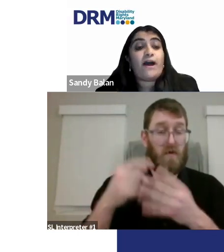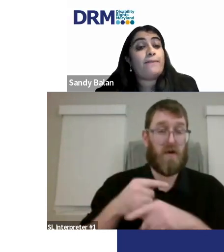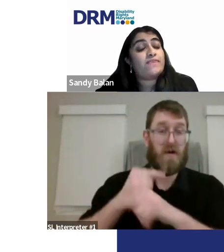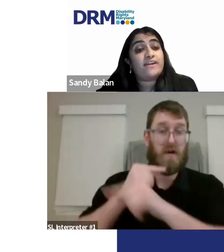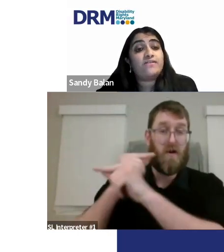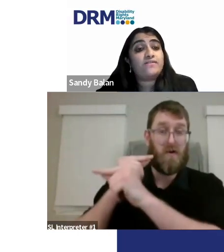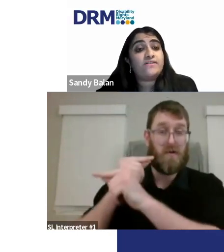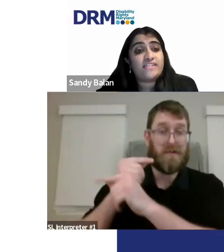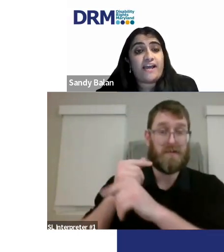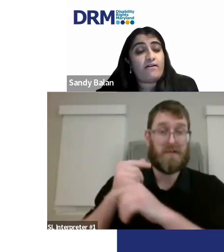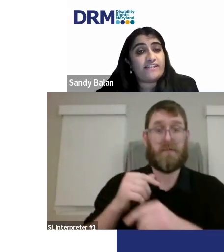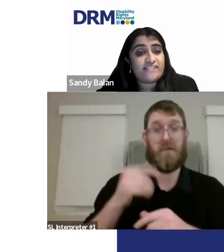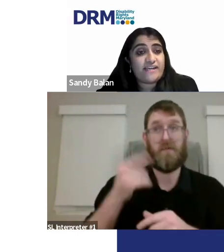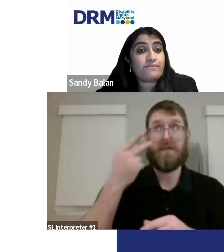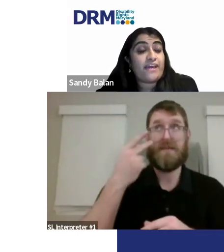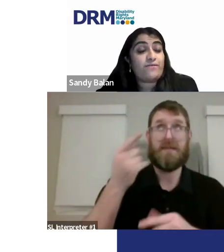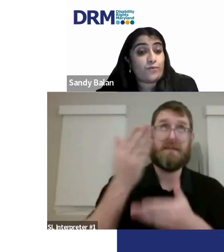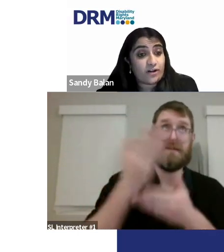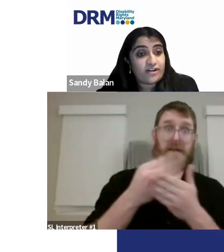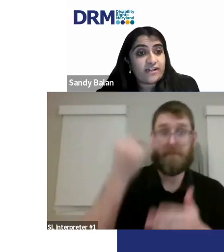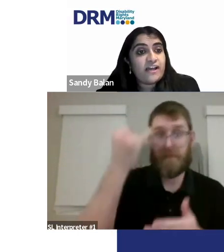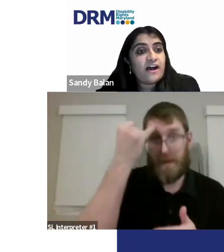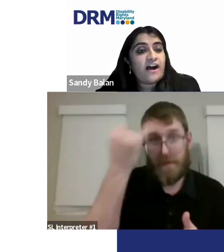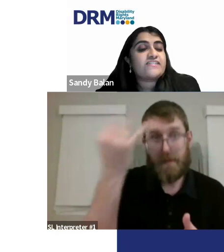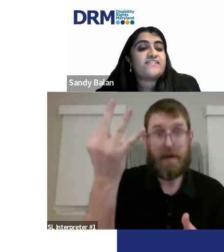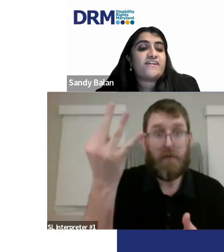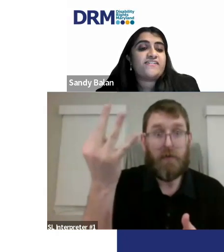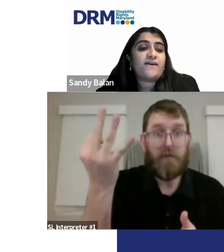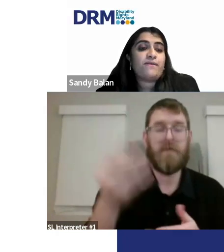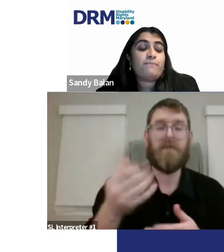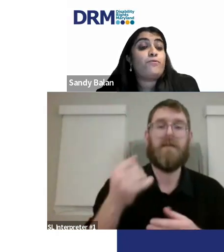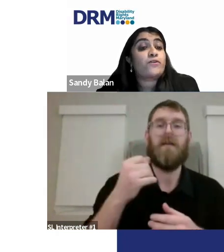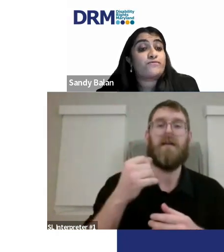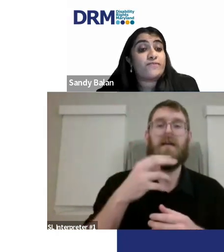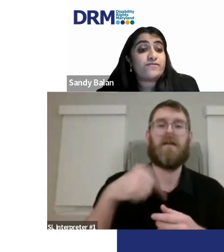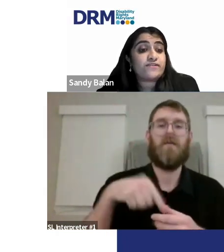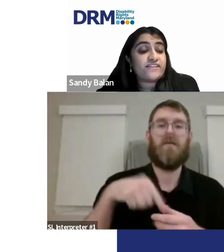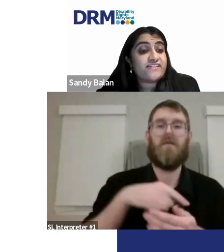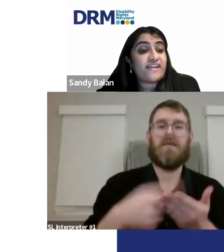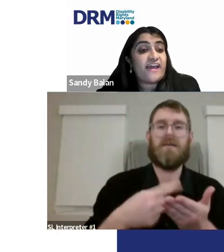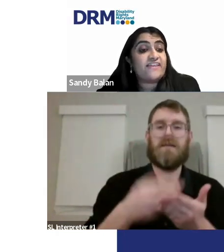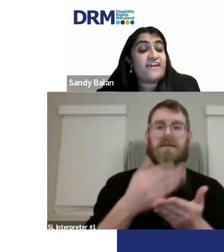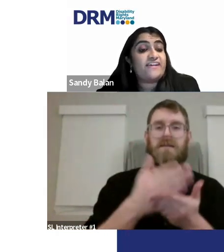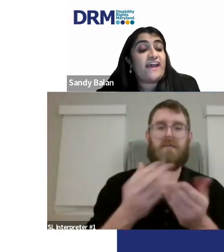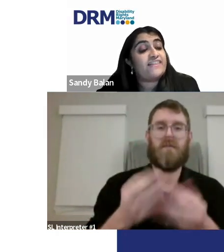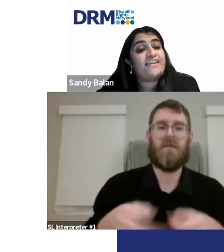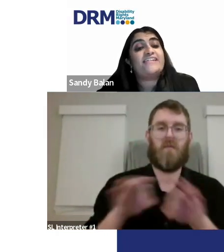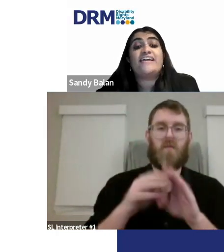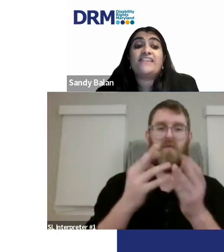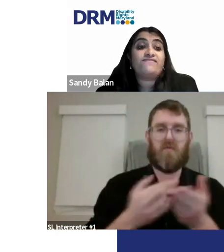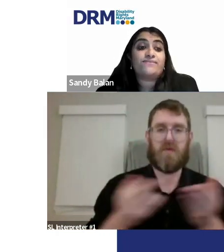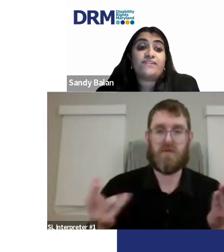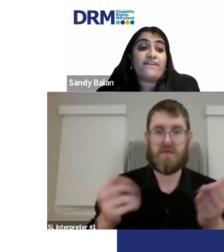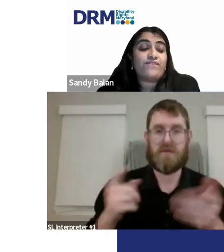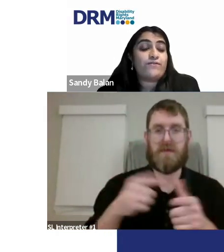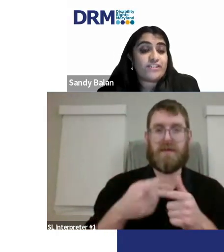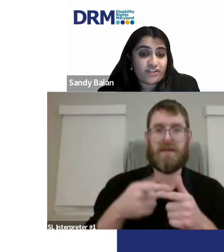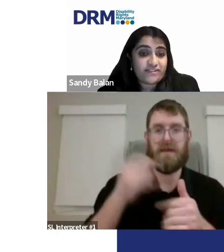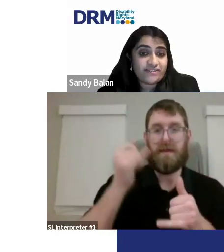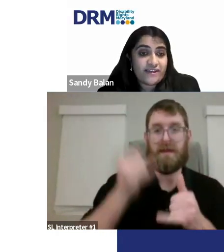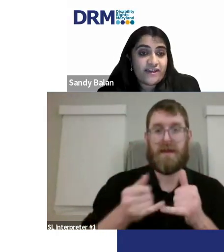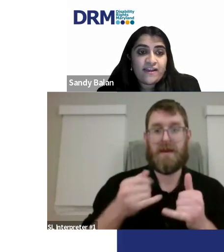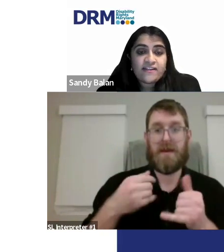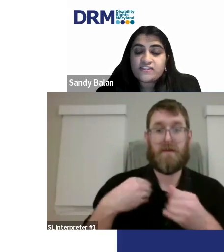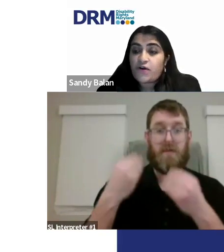see some hypotheticals, see how SDM can work. I'll discuss some important resources, and then at the end, I left some time